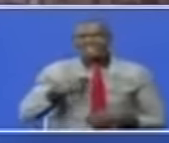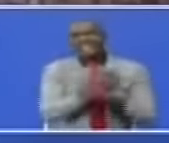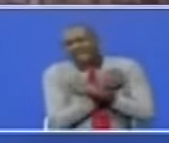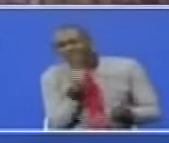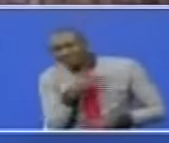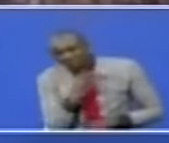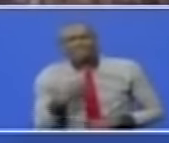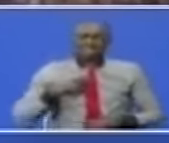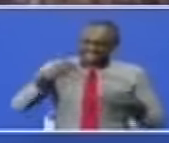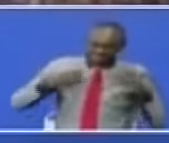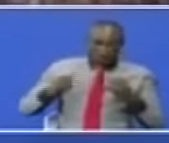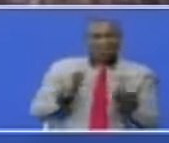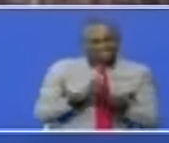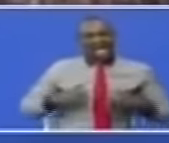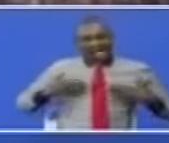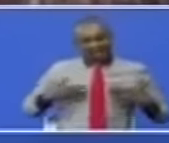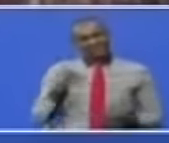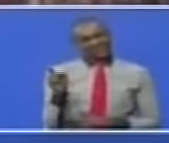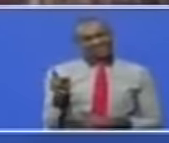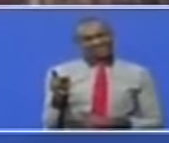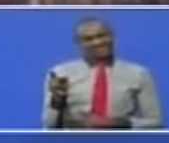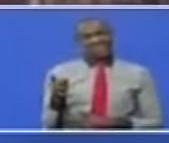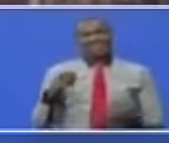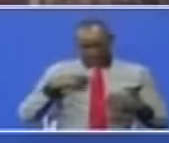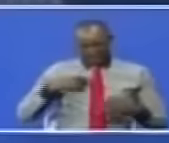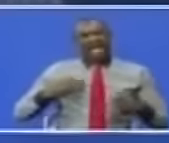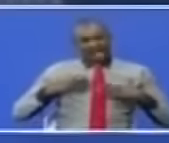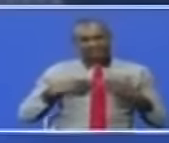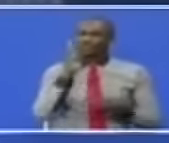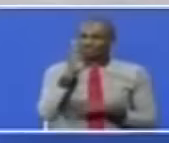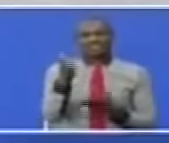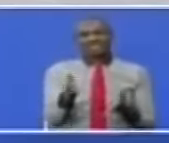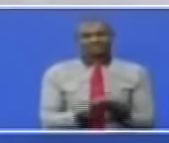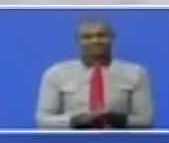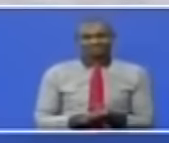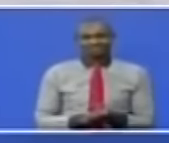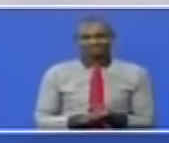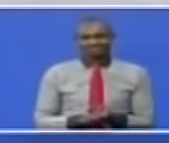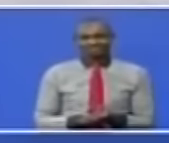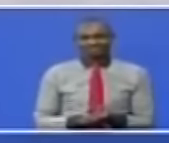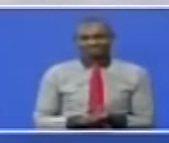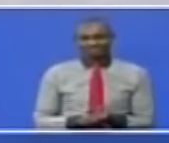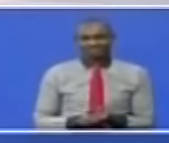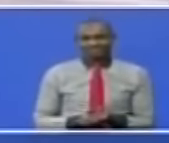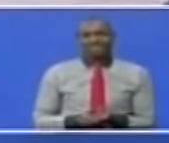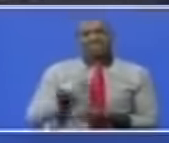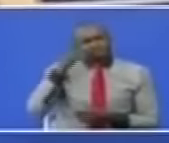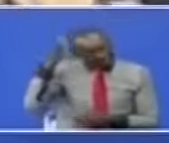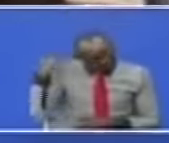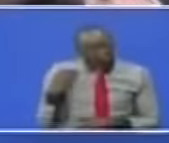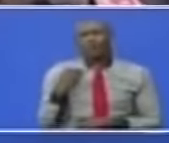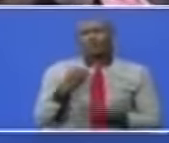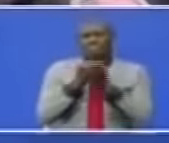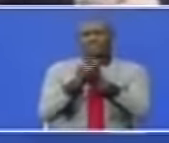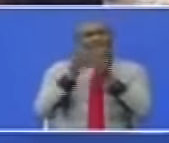sets the mood, so it's very exciting. We're happy to be here. Great people. Sea piracy has, however,